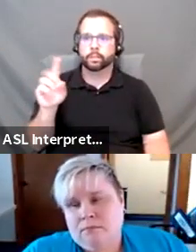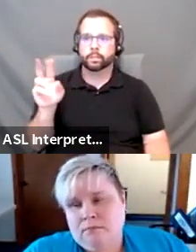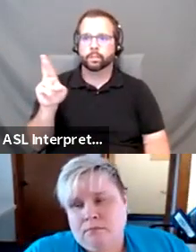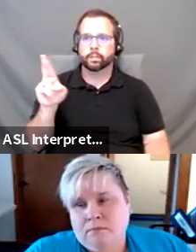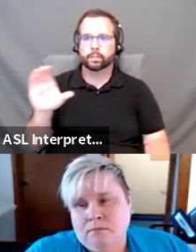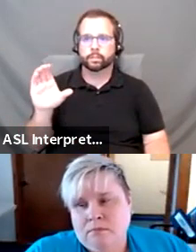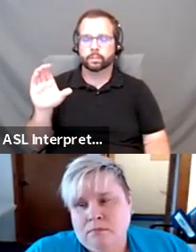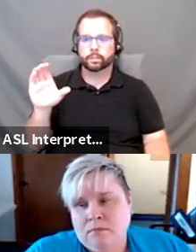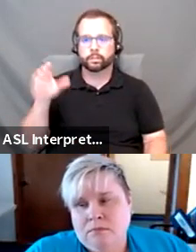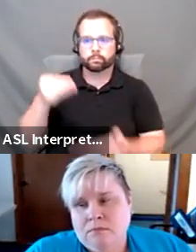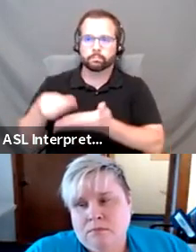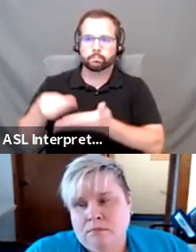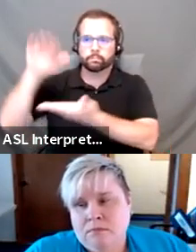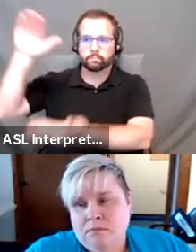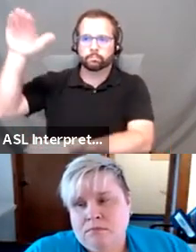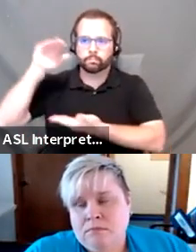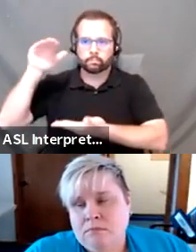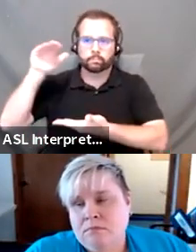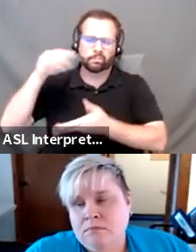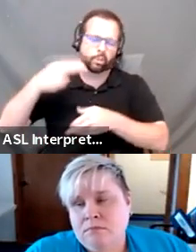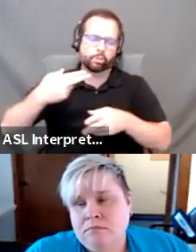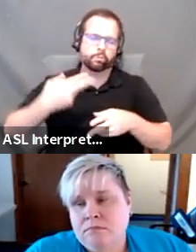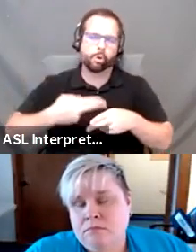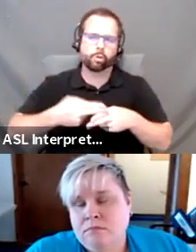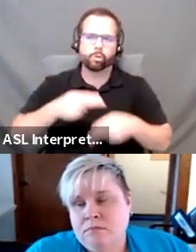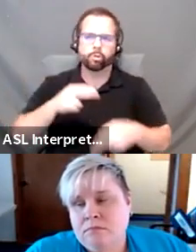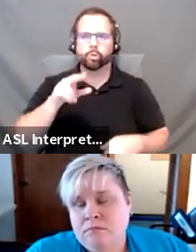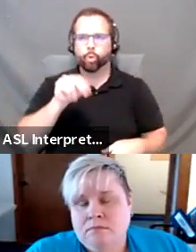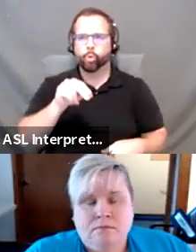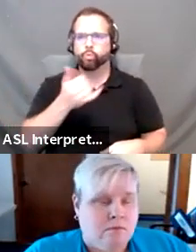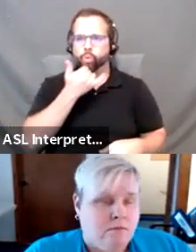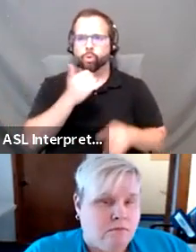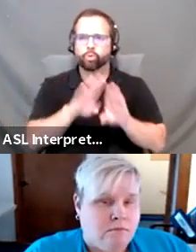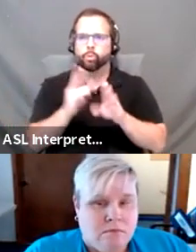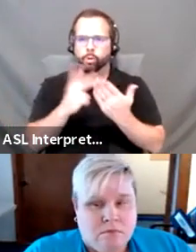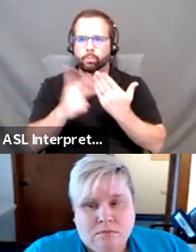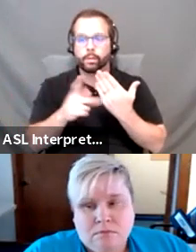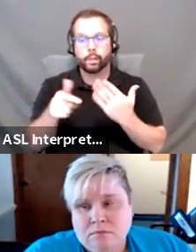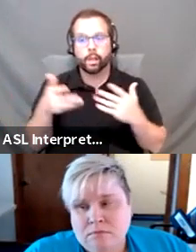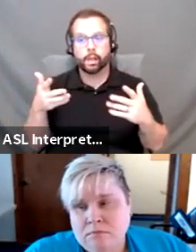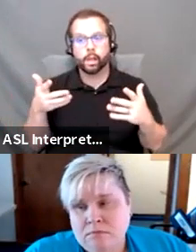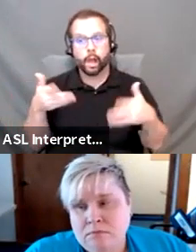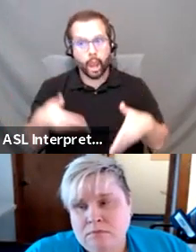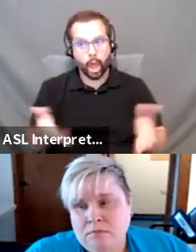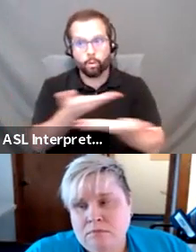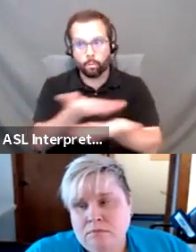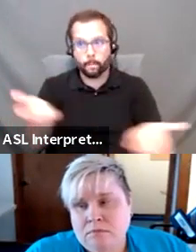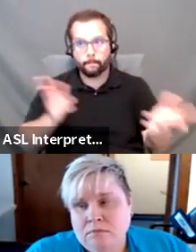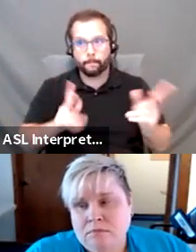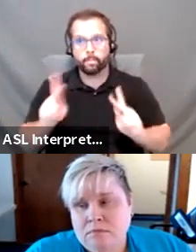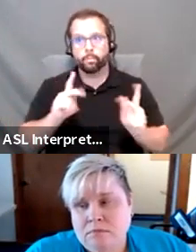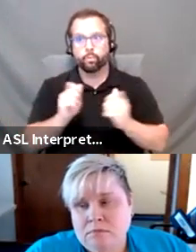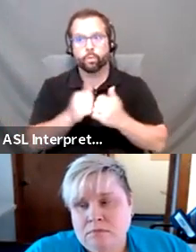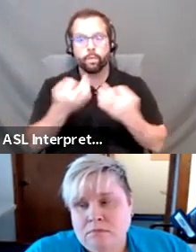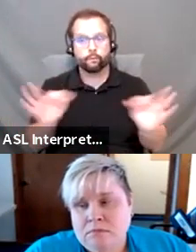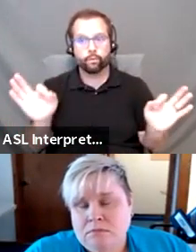laptop. We offer assistance with basic functioning, such as turning the device on and off, use Zoom, etc. Those who are eligible include